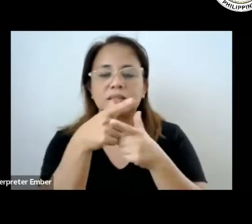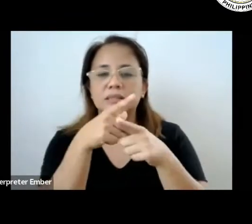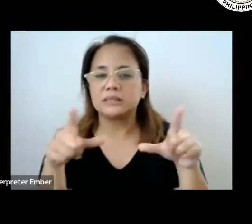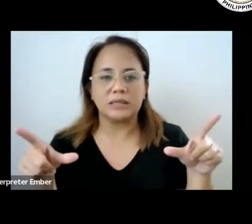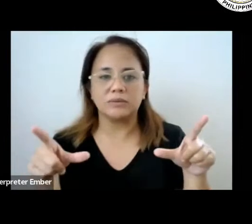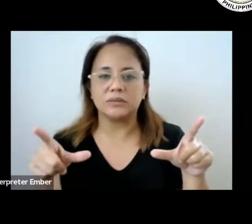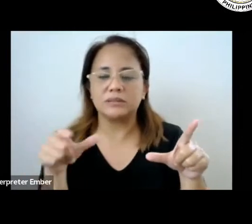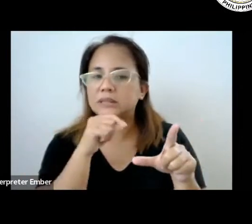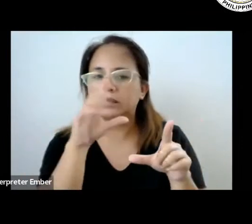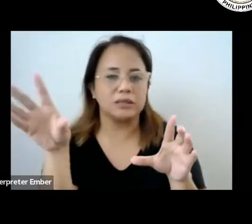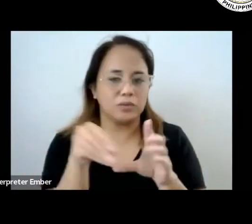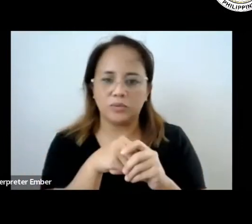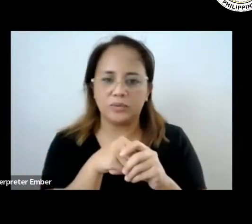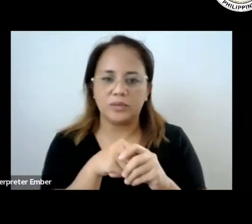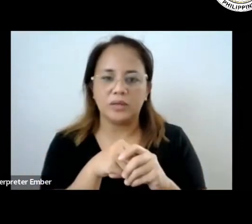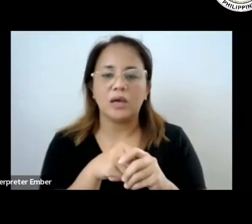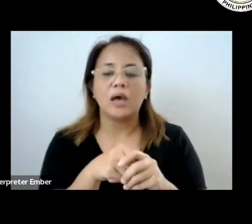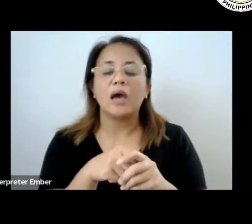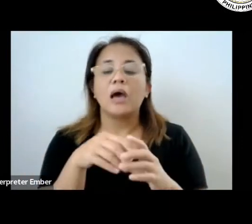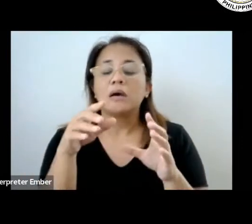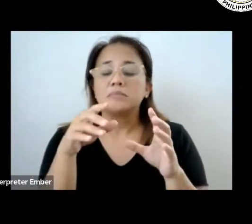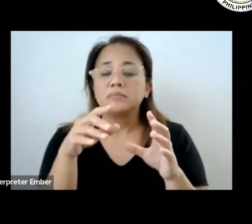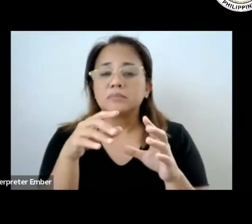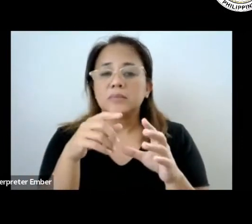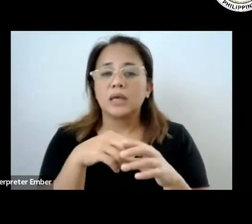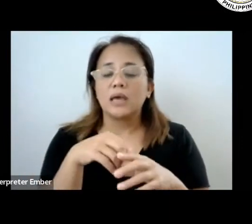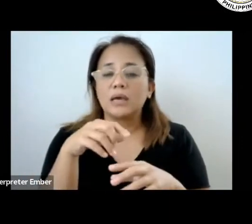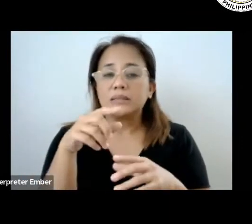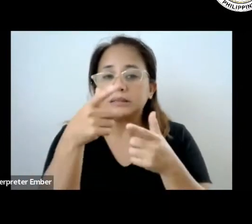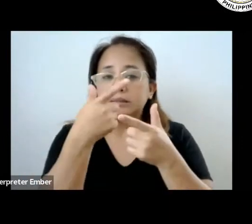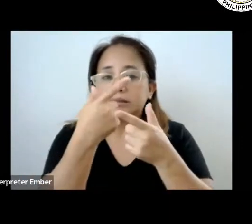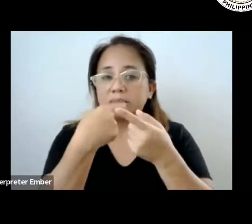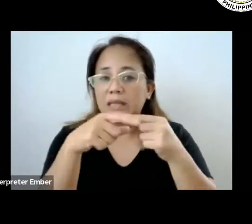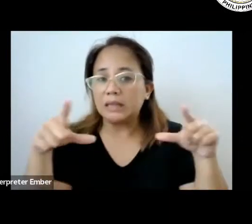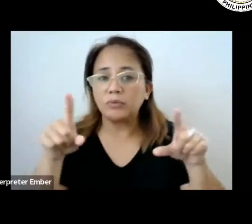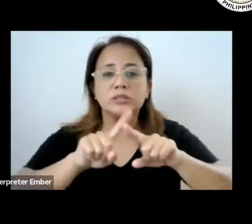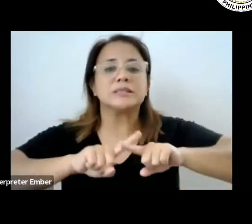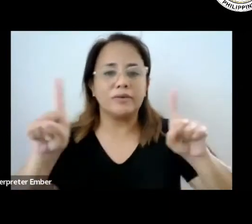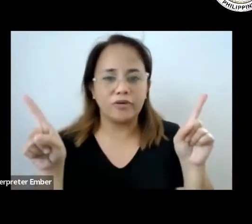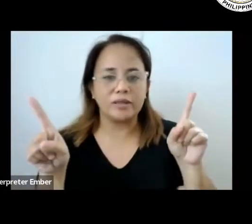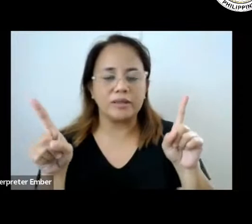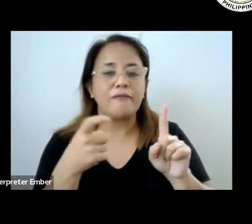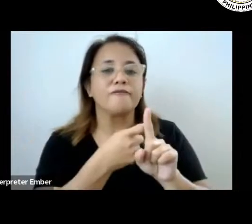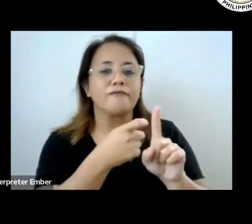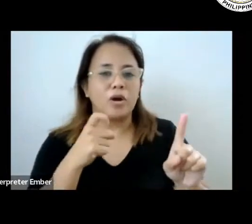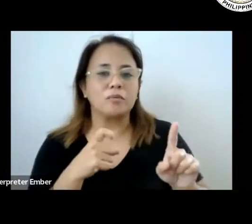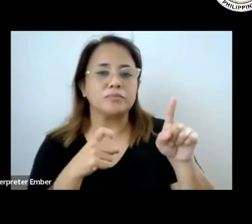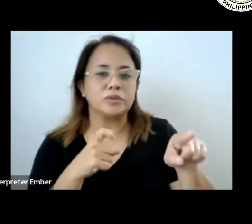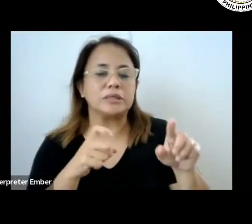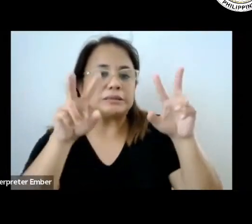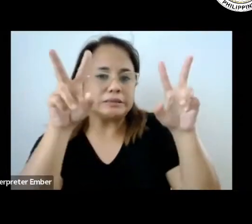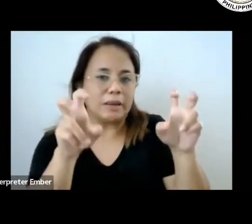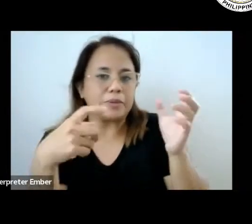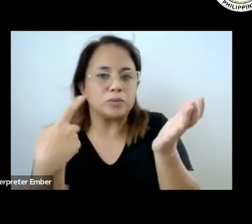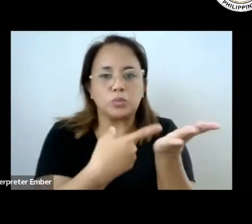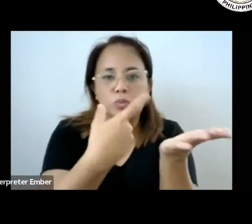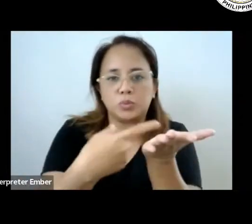Yes. Sign language is not is different from the topics being